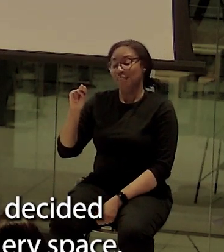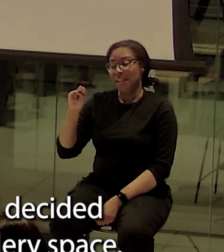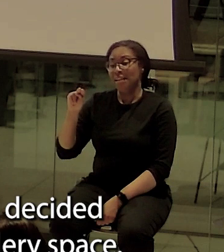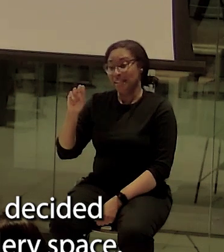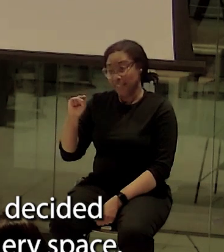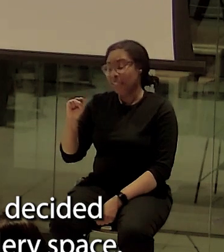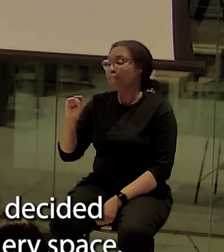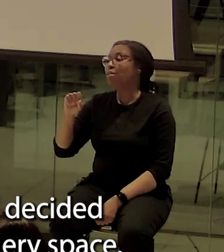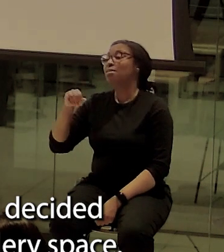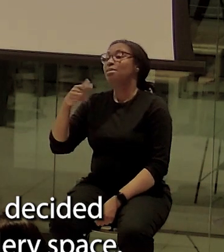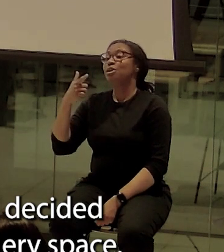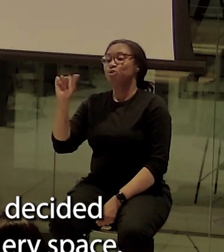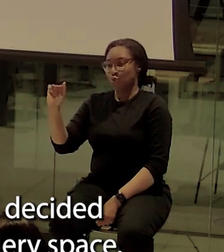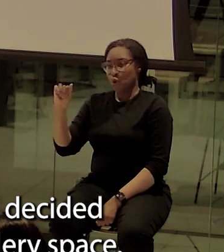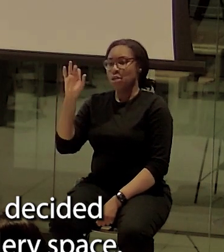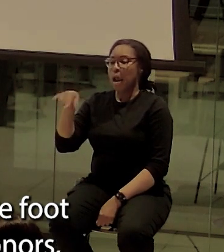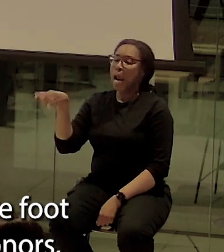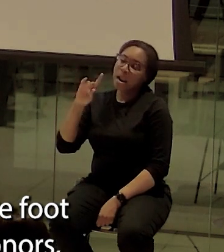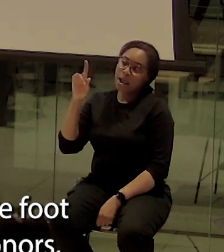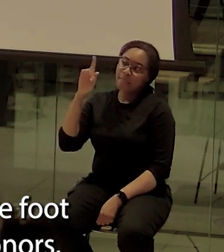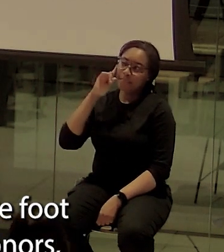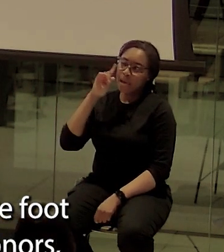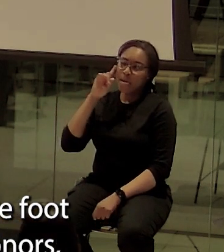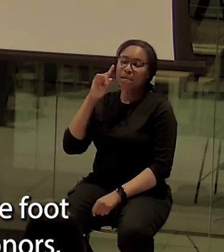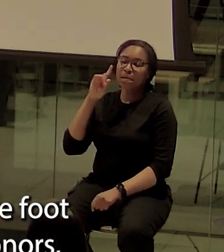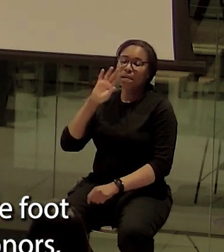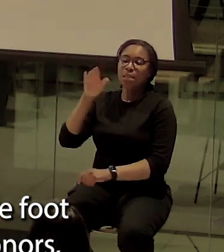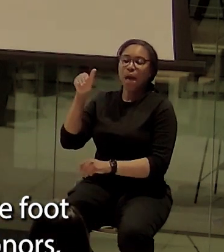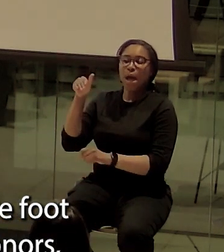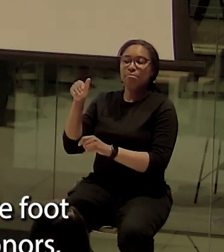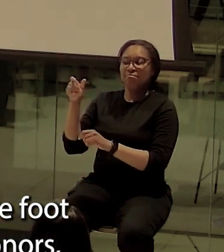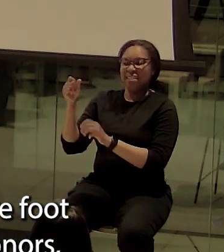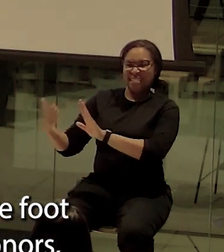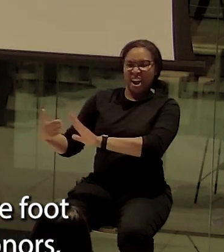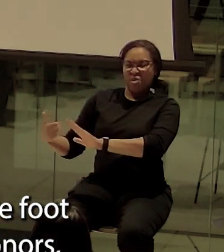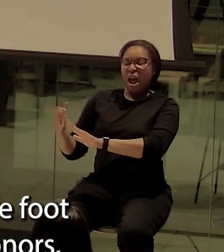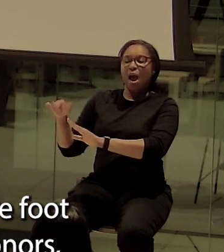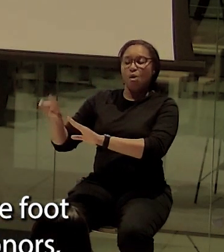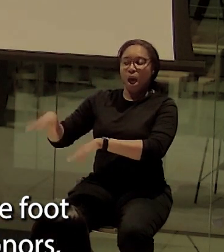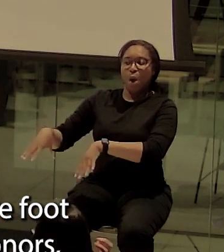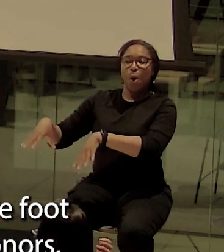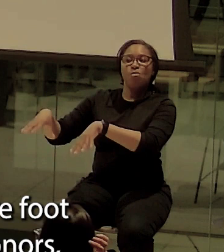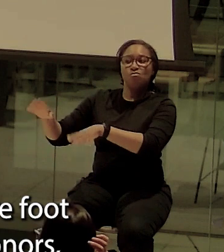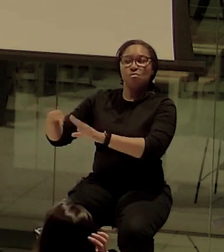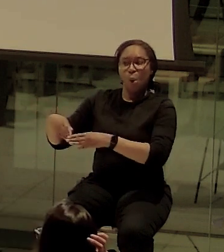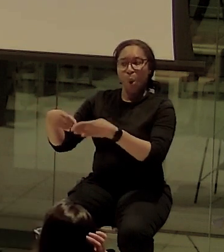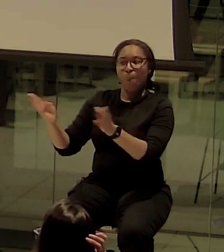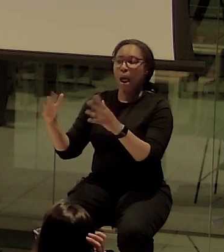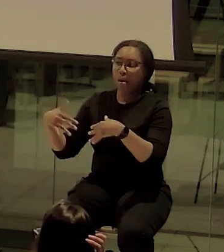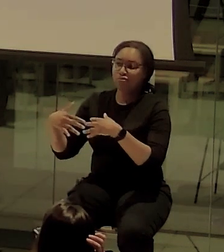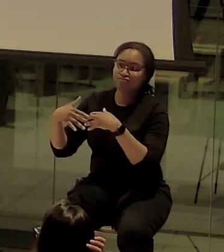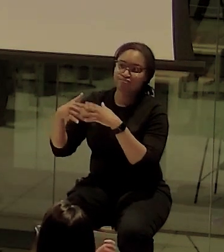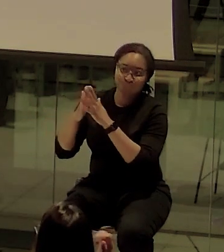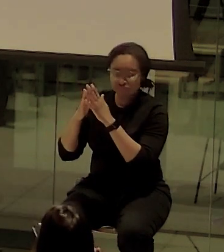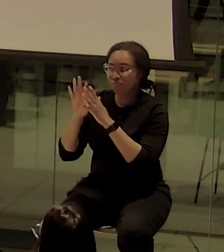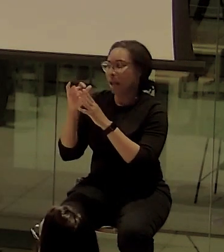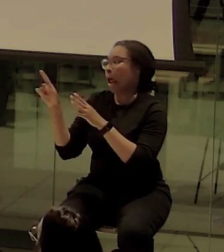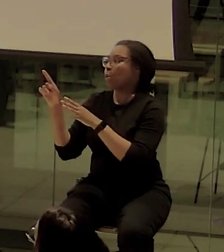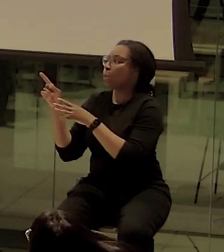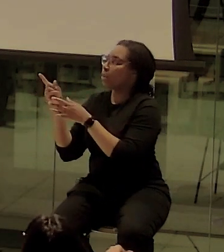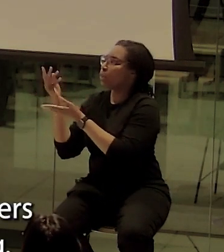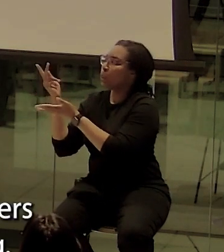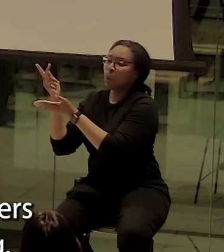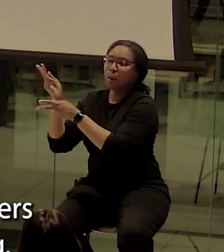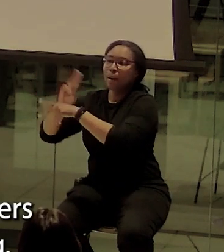and I decided that we needed a downtown gallery space, so I opened up a 5,000-square-foot space, and I worked with donors, and I built it out, and I did